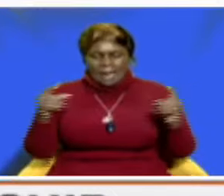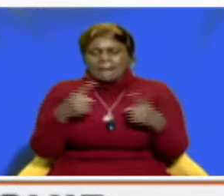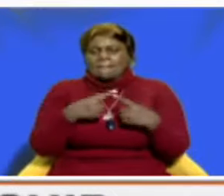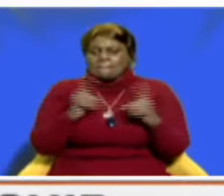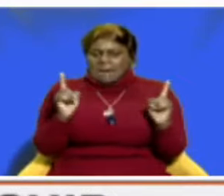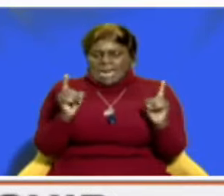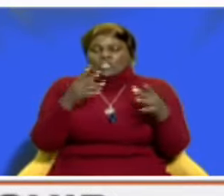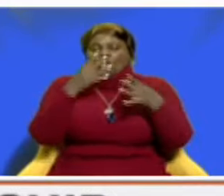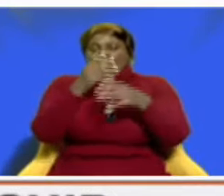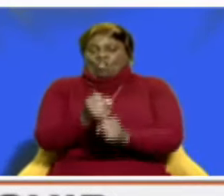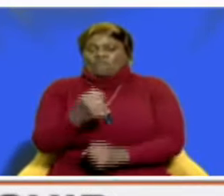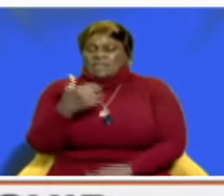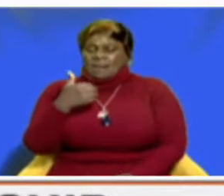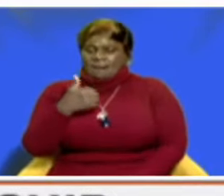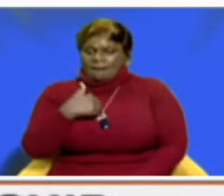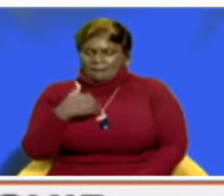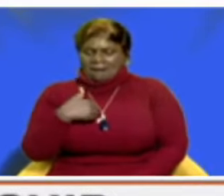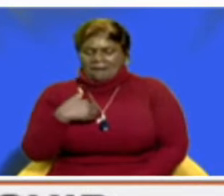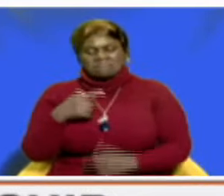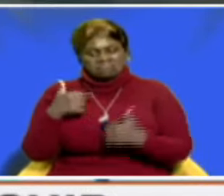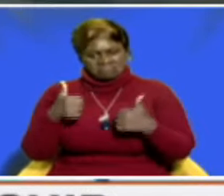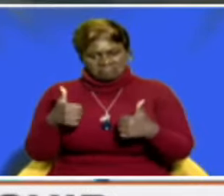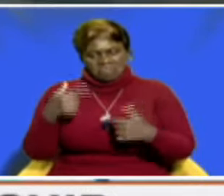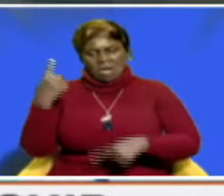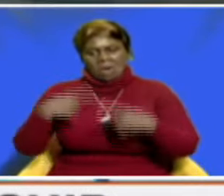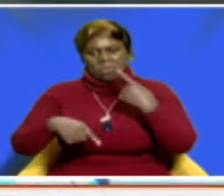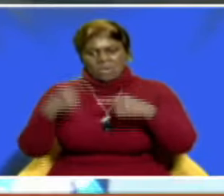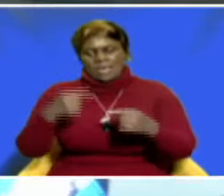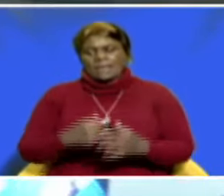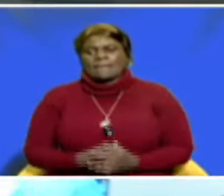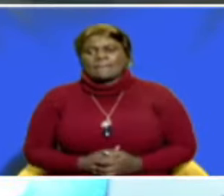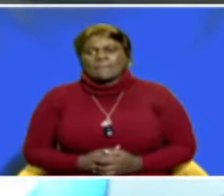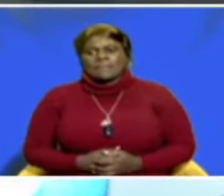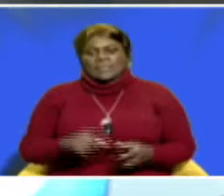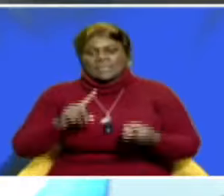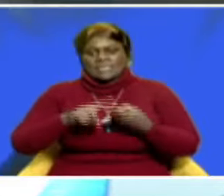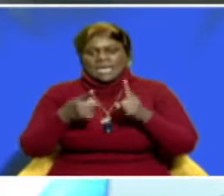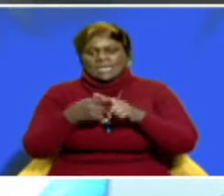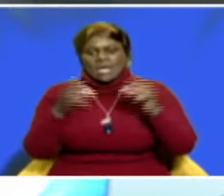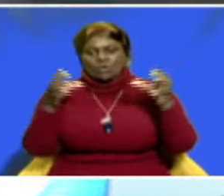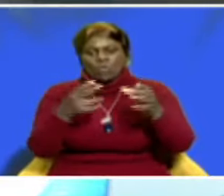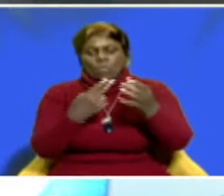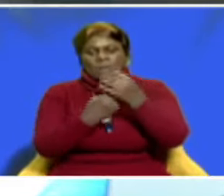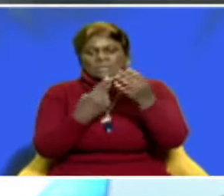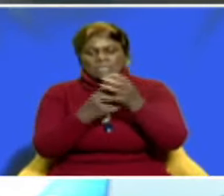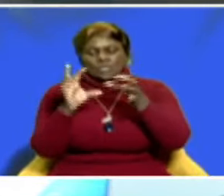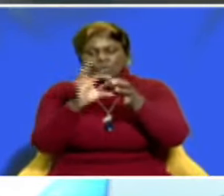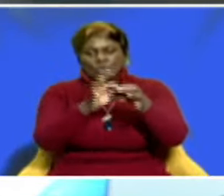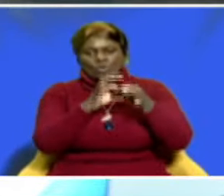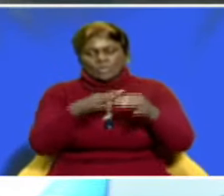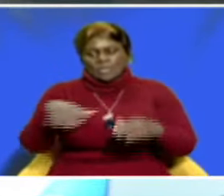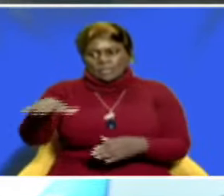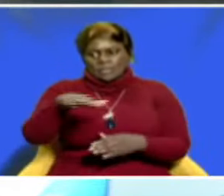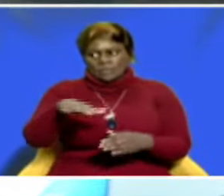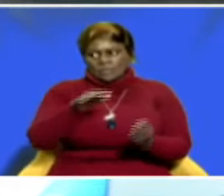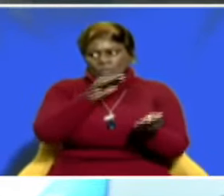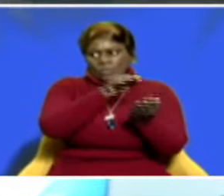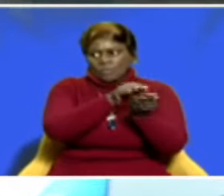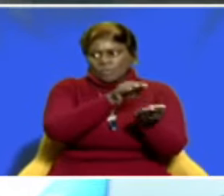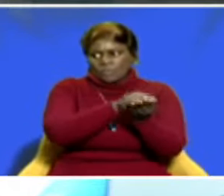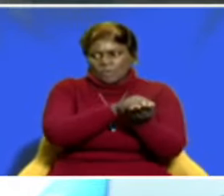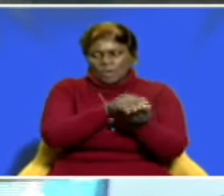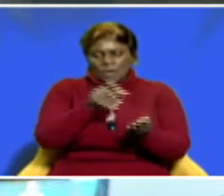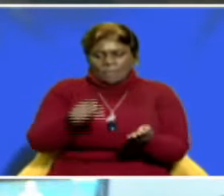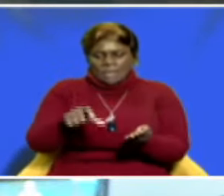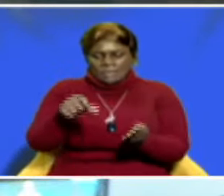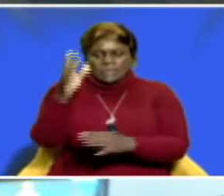But with my confidence, I did it. The Standard Group is partnering with corporates in environmental conservation by